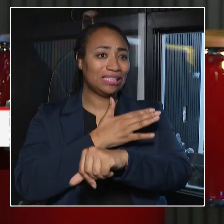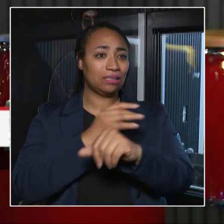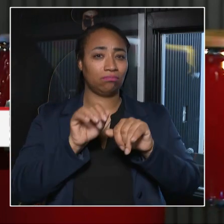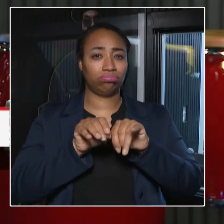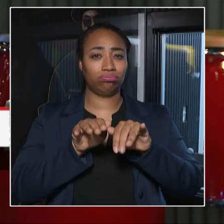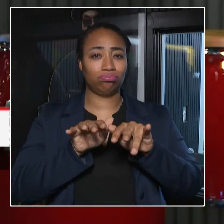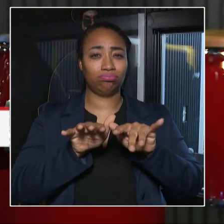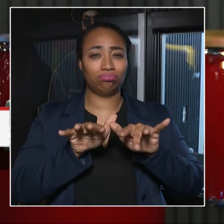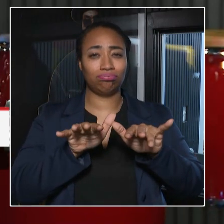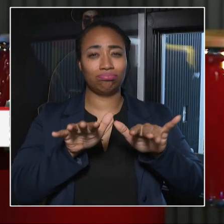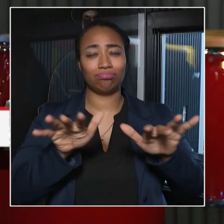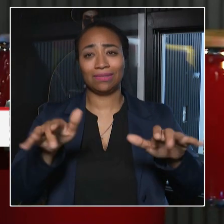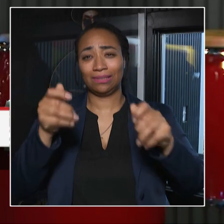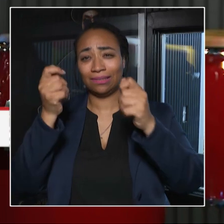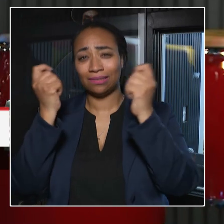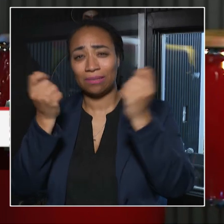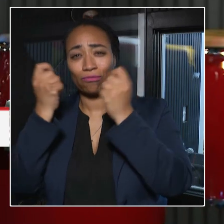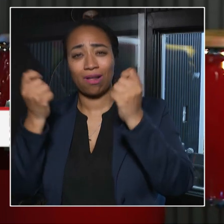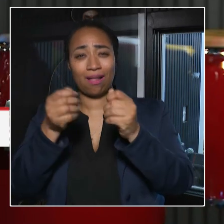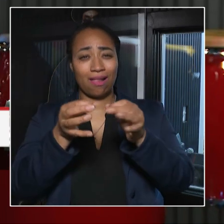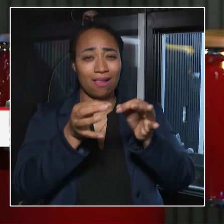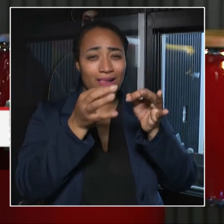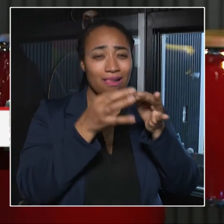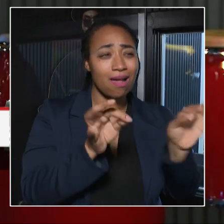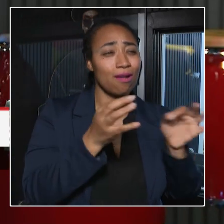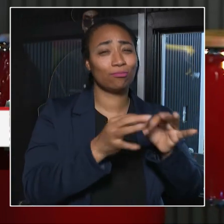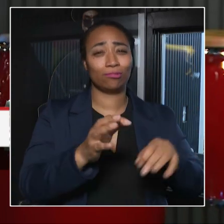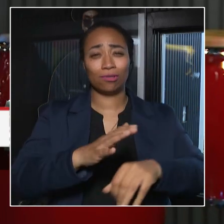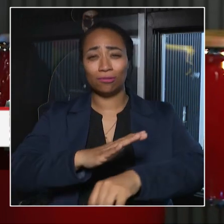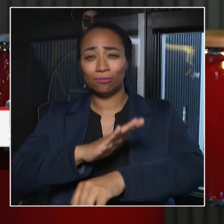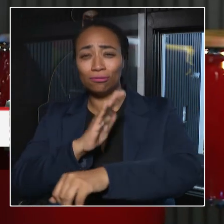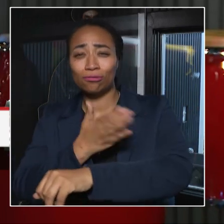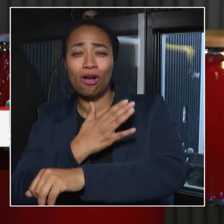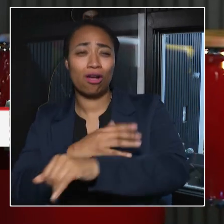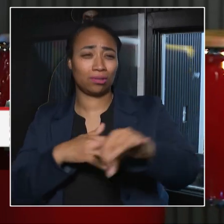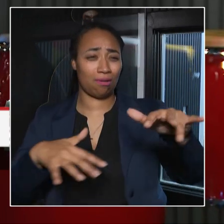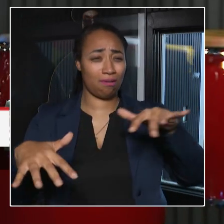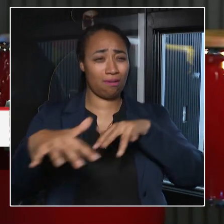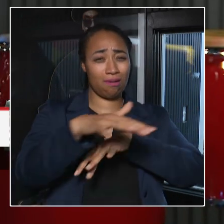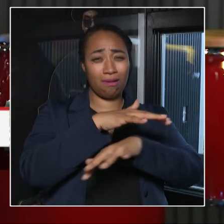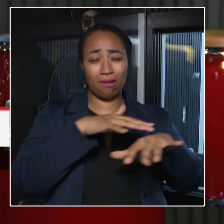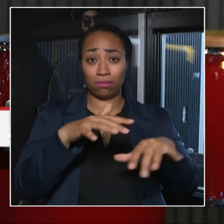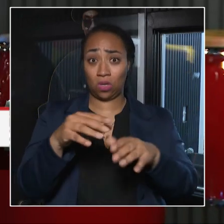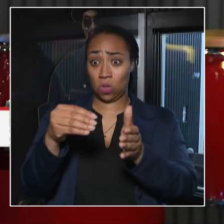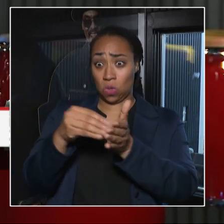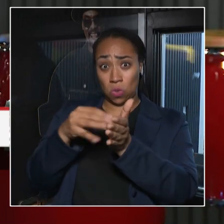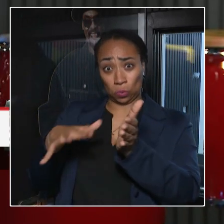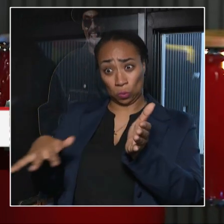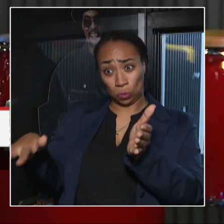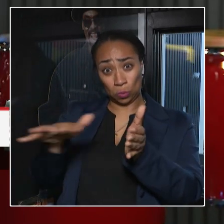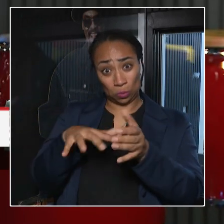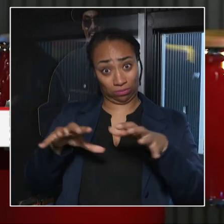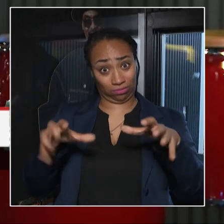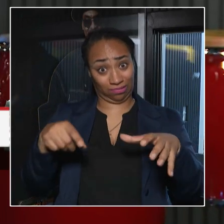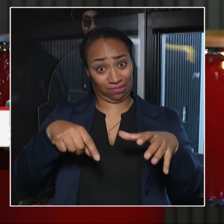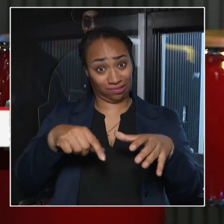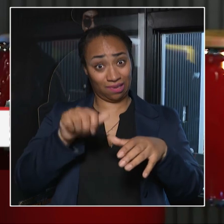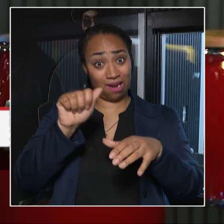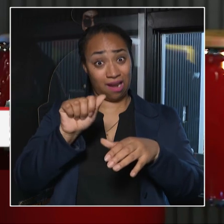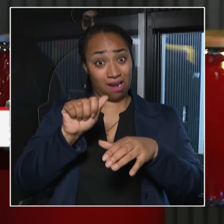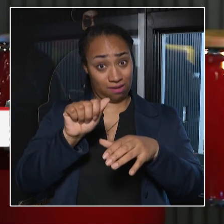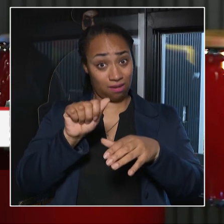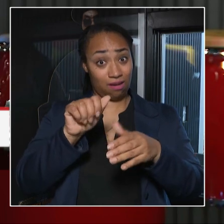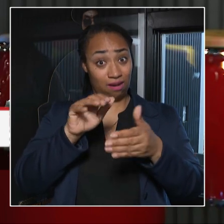Anacostia High School will be able to gain college and career experiences through archival, serving as tour guides, and museum